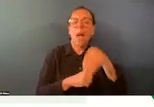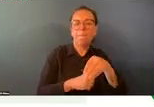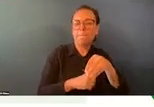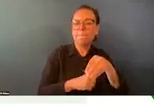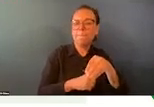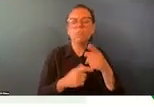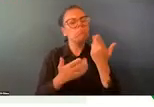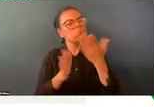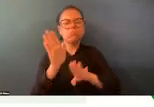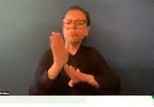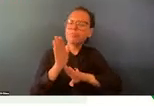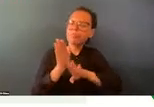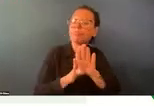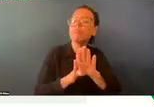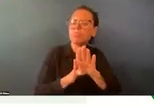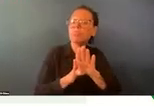legacy in Tajikistan.